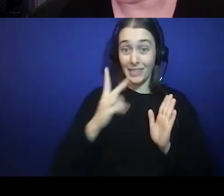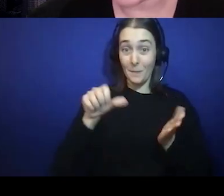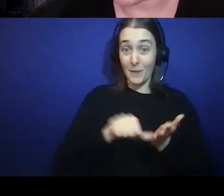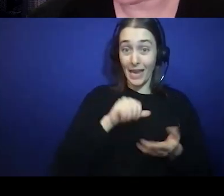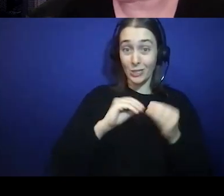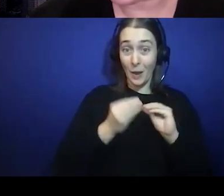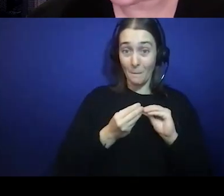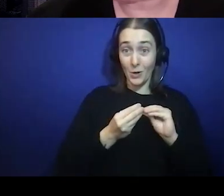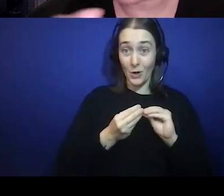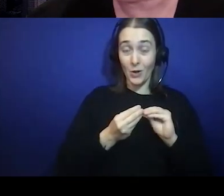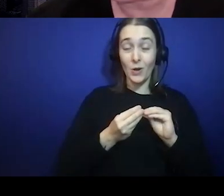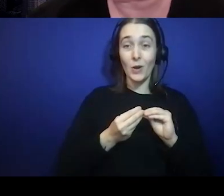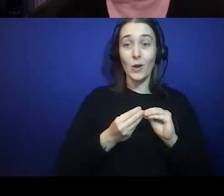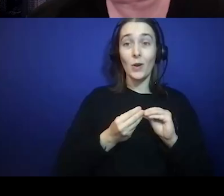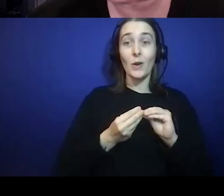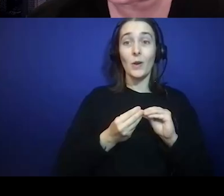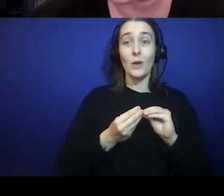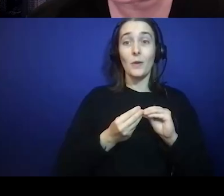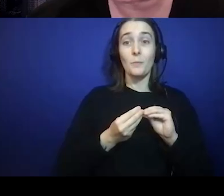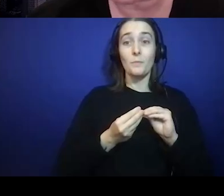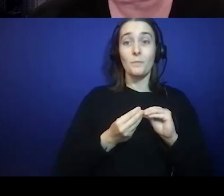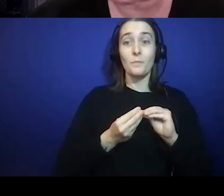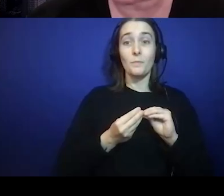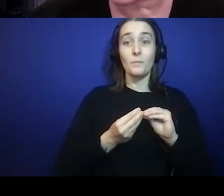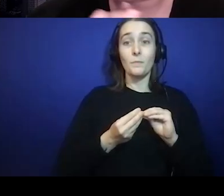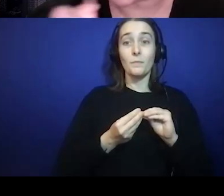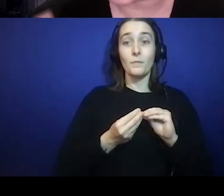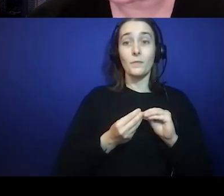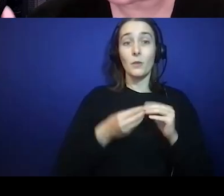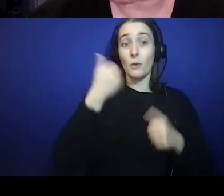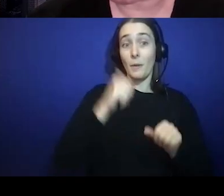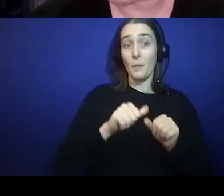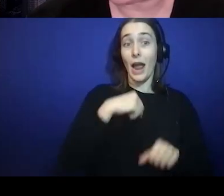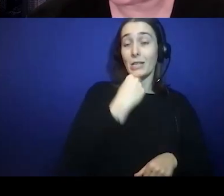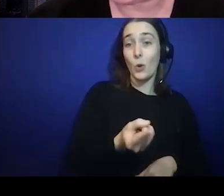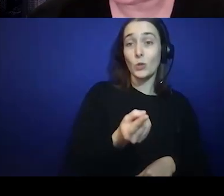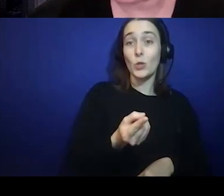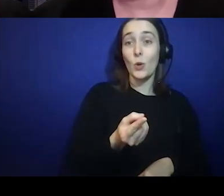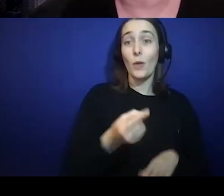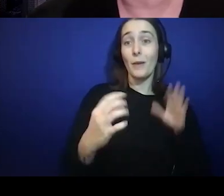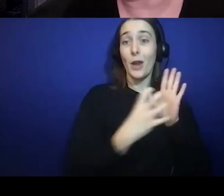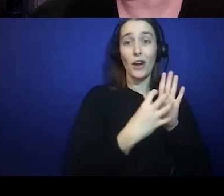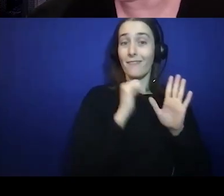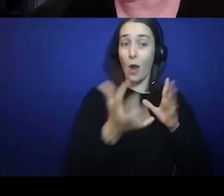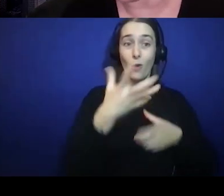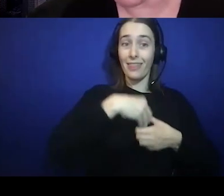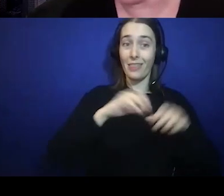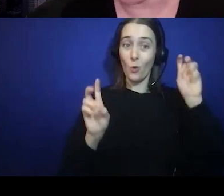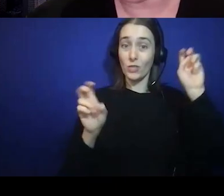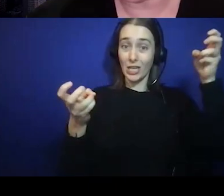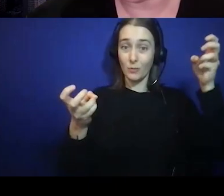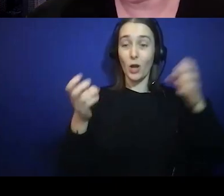you that the paragraph came not within the quotation marks before, but at the end of the parentheses, when you're using